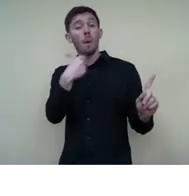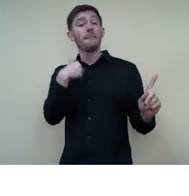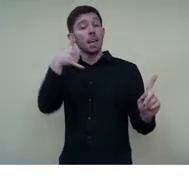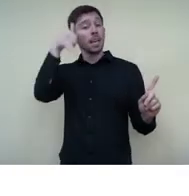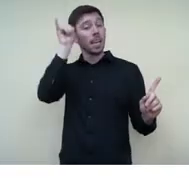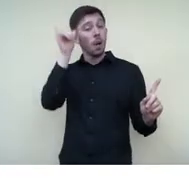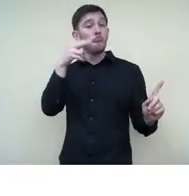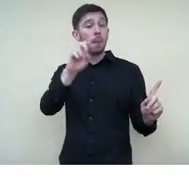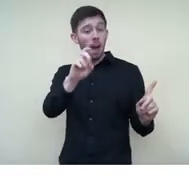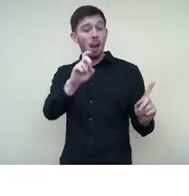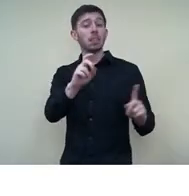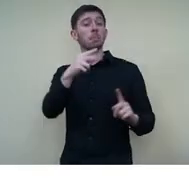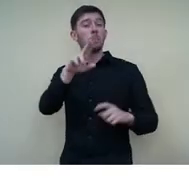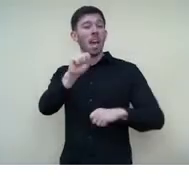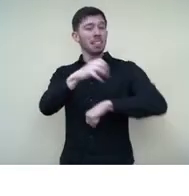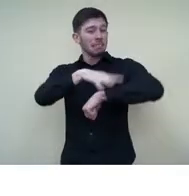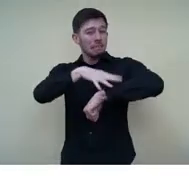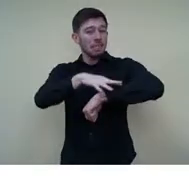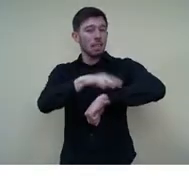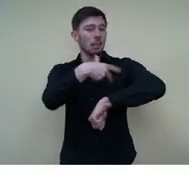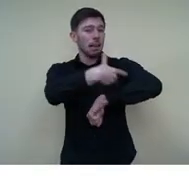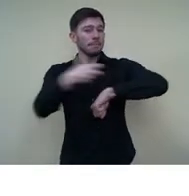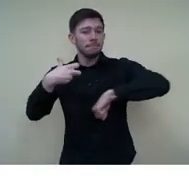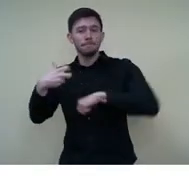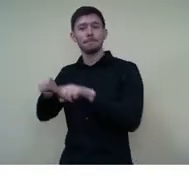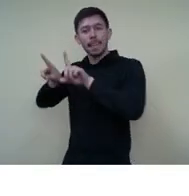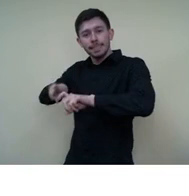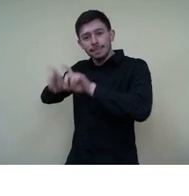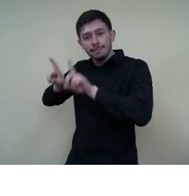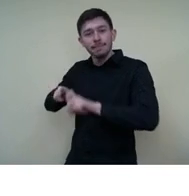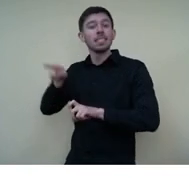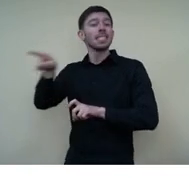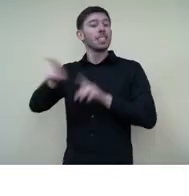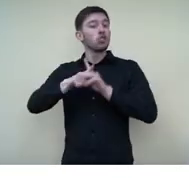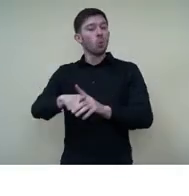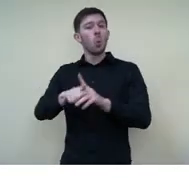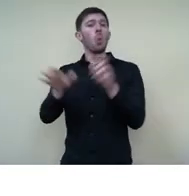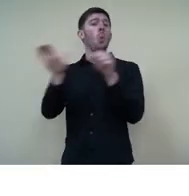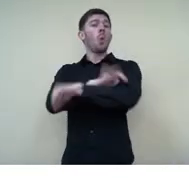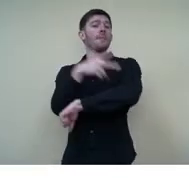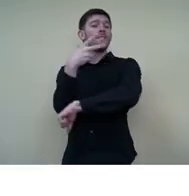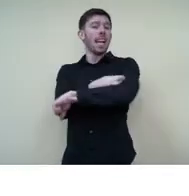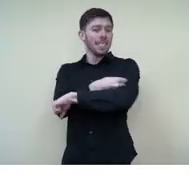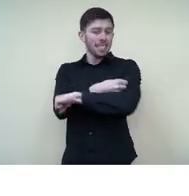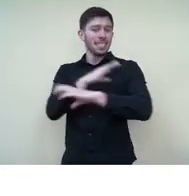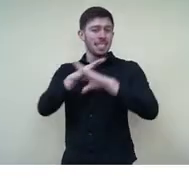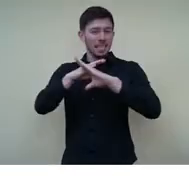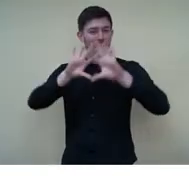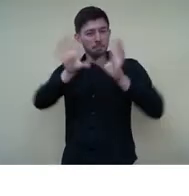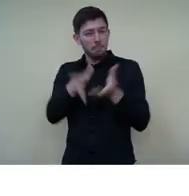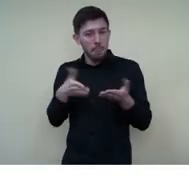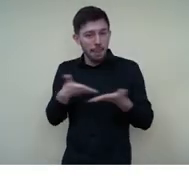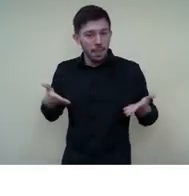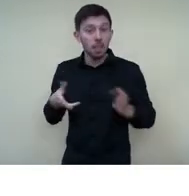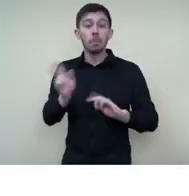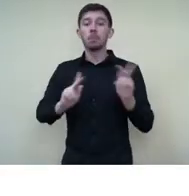and end up scraping the skin. He's the father of immunology, and he really kind of kickstarted the whole vaccine thing itself, and people started thinking more about it